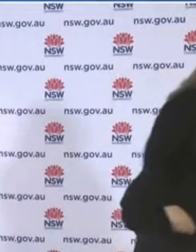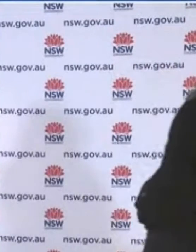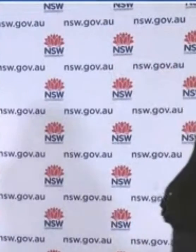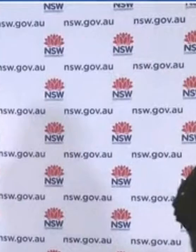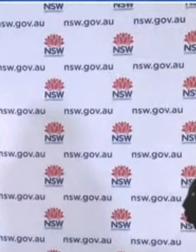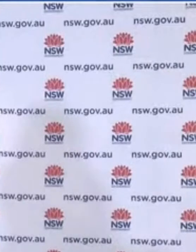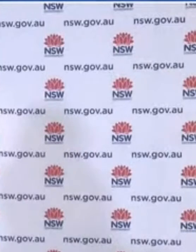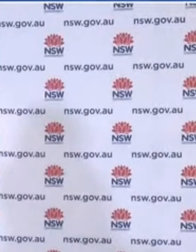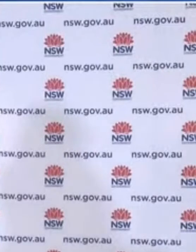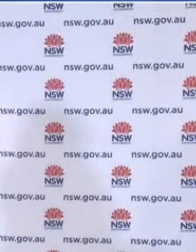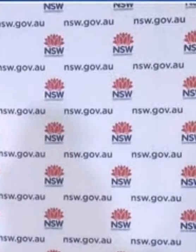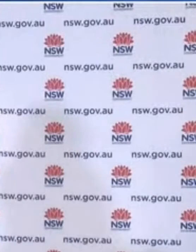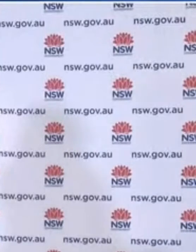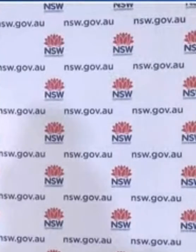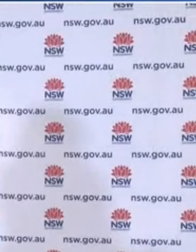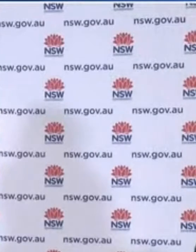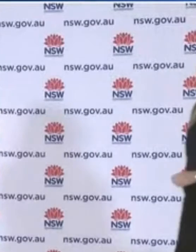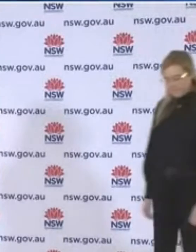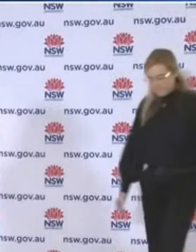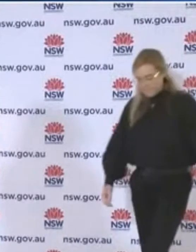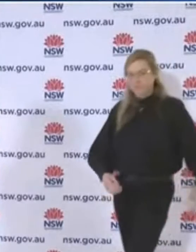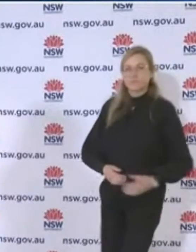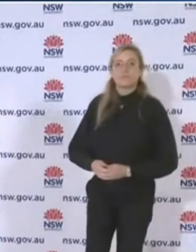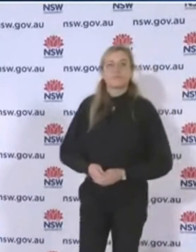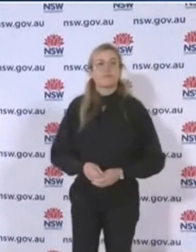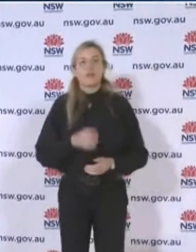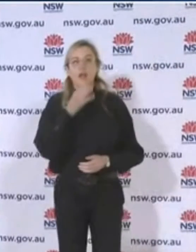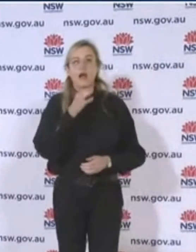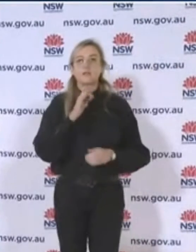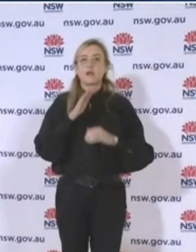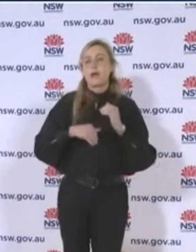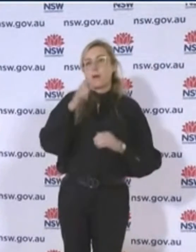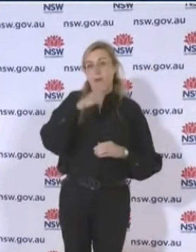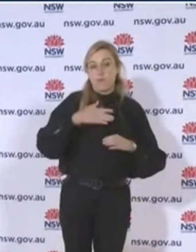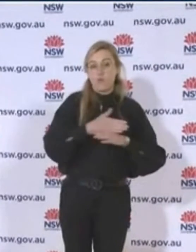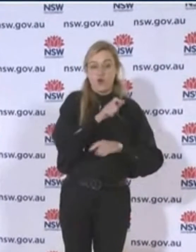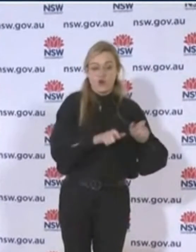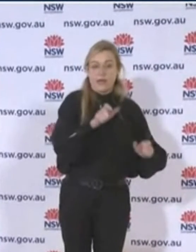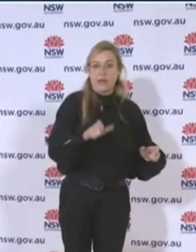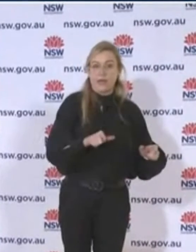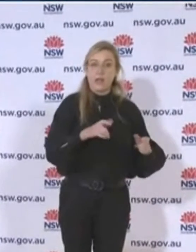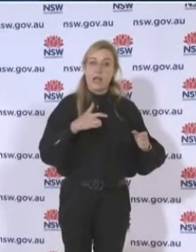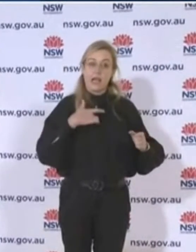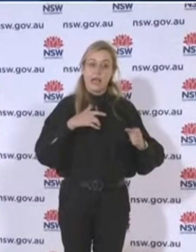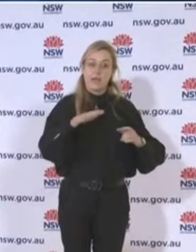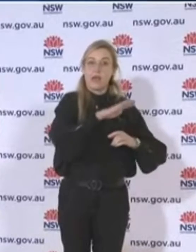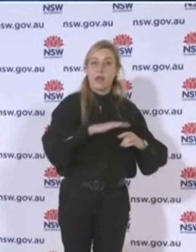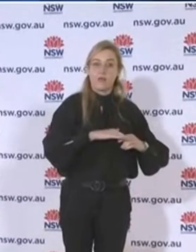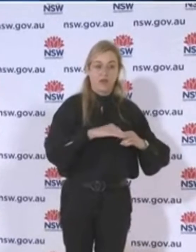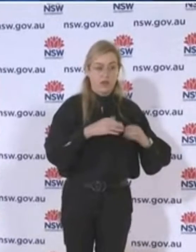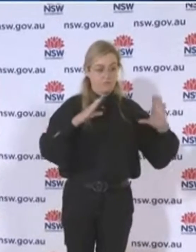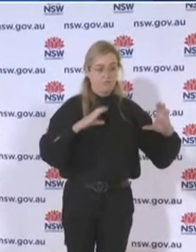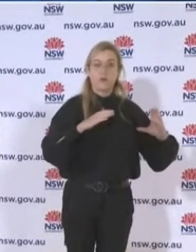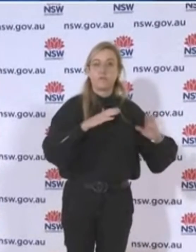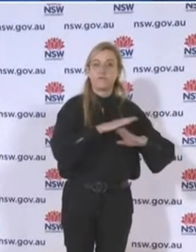confusion about employees leaving the hot zone LGAs and going to work, requiring at least one vaccination.